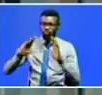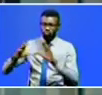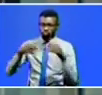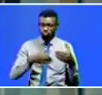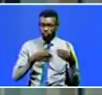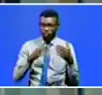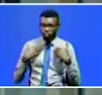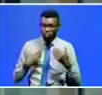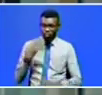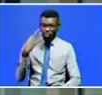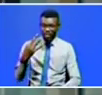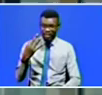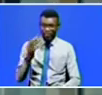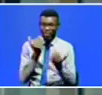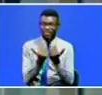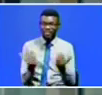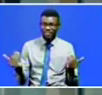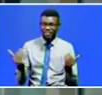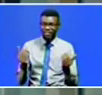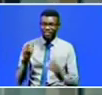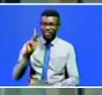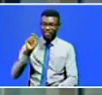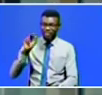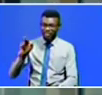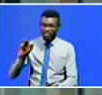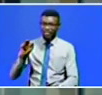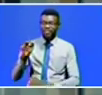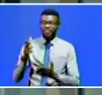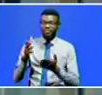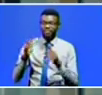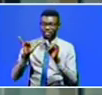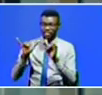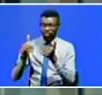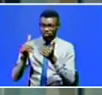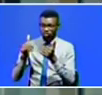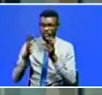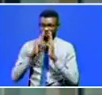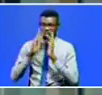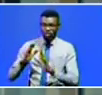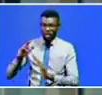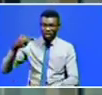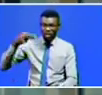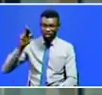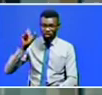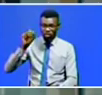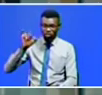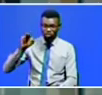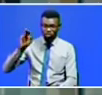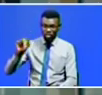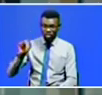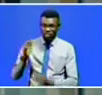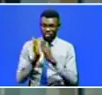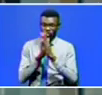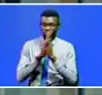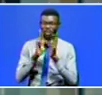Three of those killed were children. KTN News crime and investigation editor Hussein Mohammed now reports on the